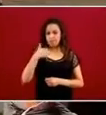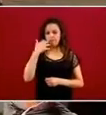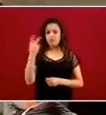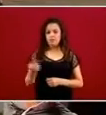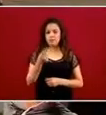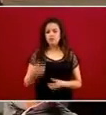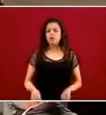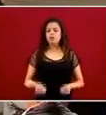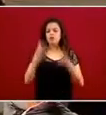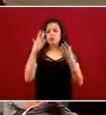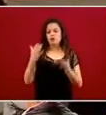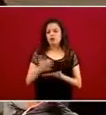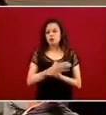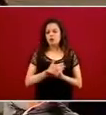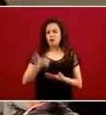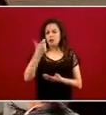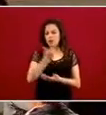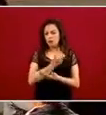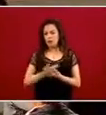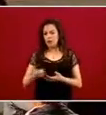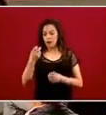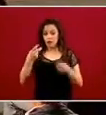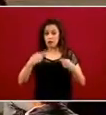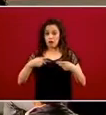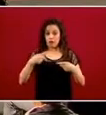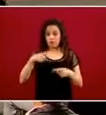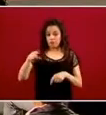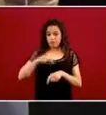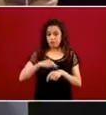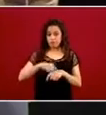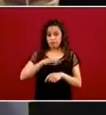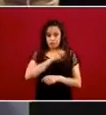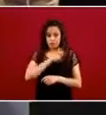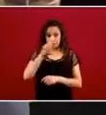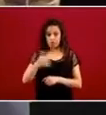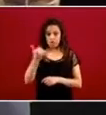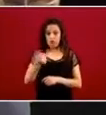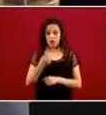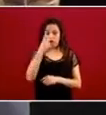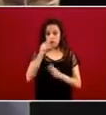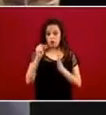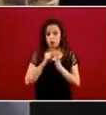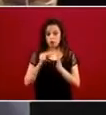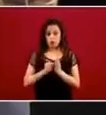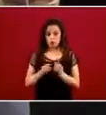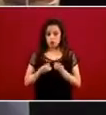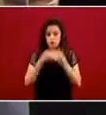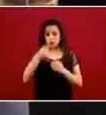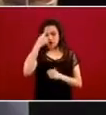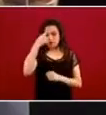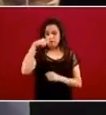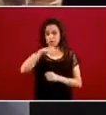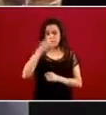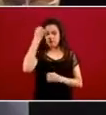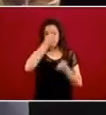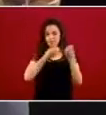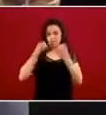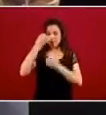would like to ask, what's the salary? What's the average salary of these specialists? And are